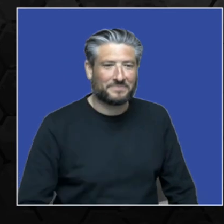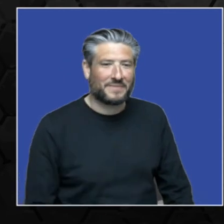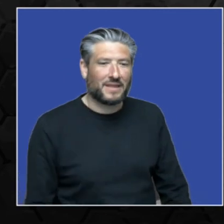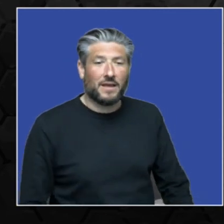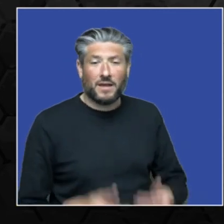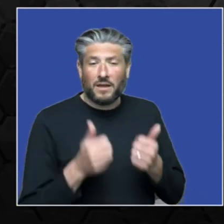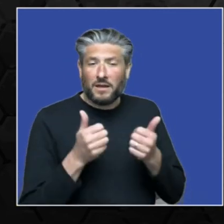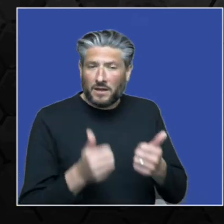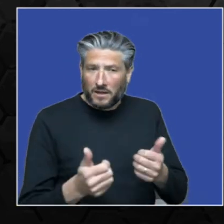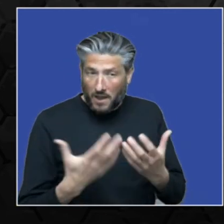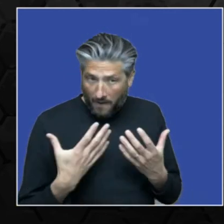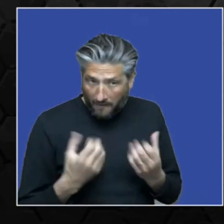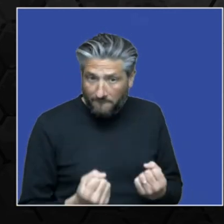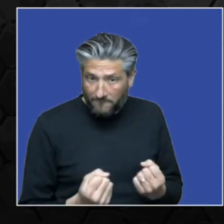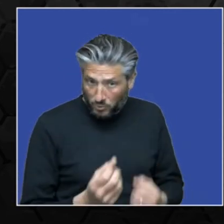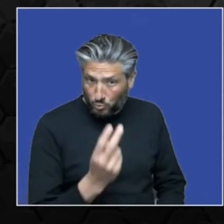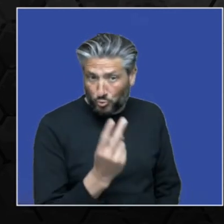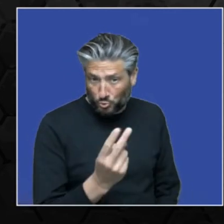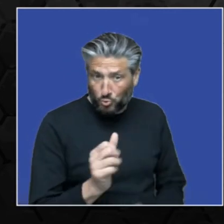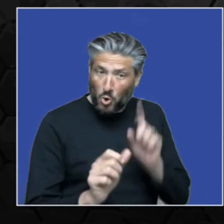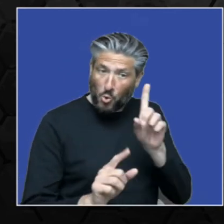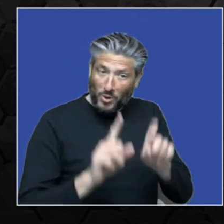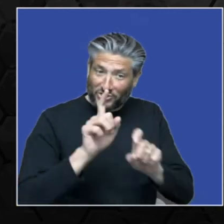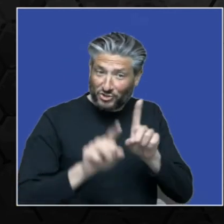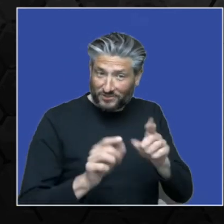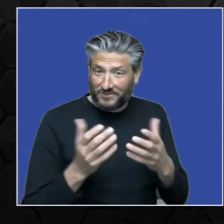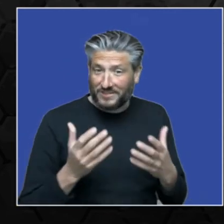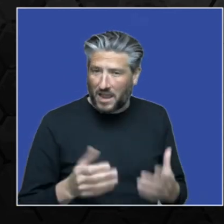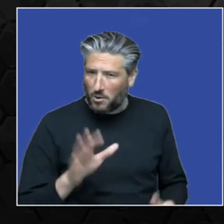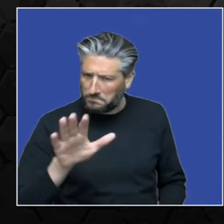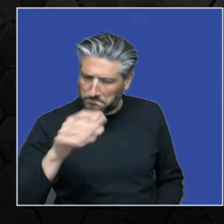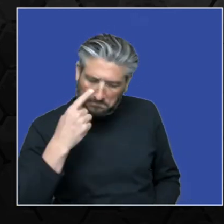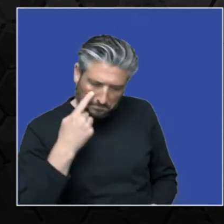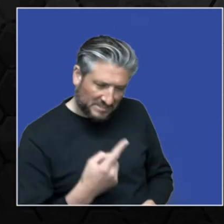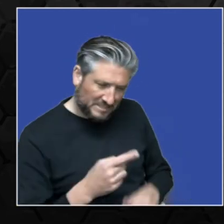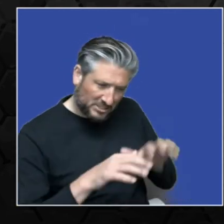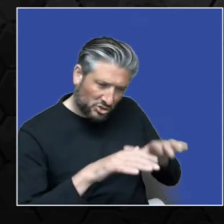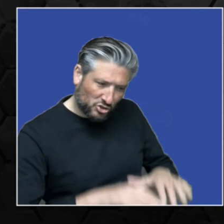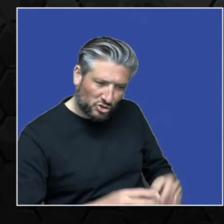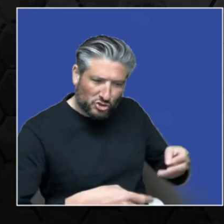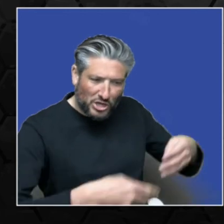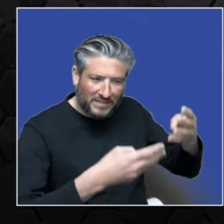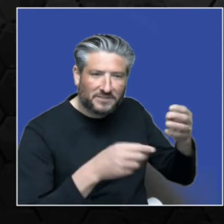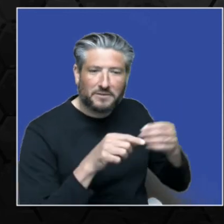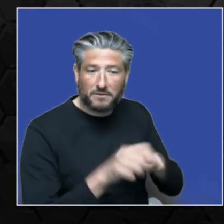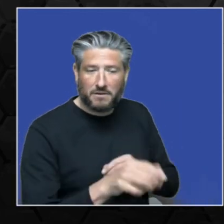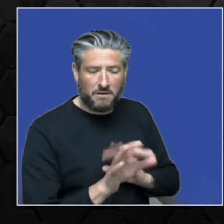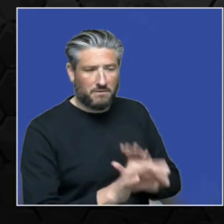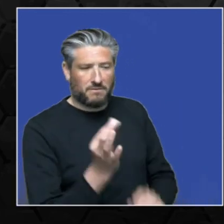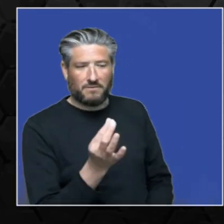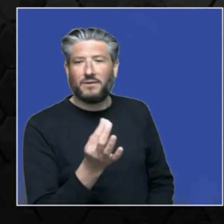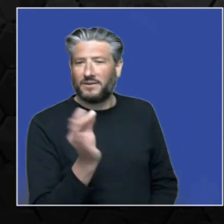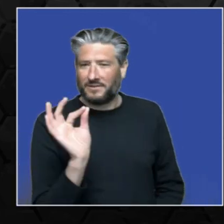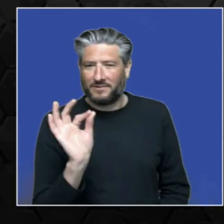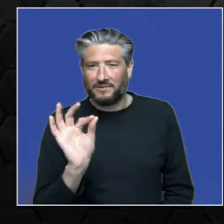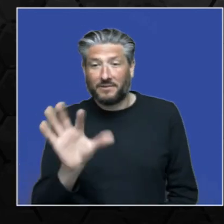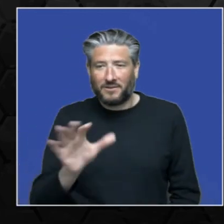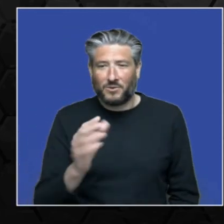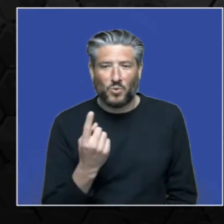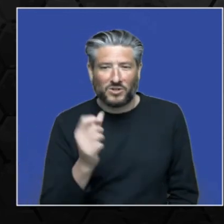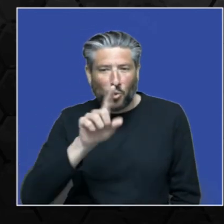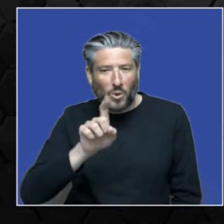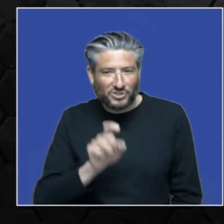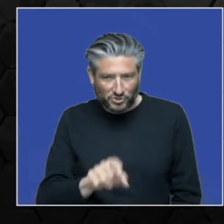questions for you. Let me check. So the first one is, where do you think AI